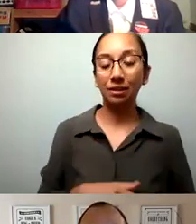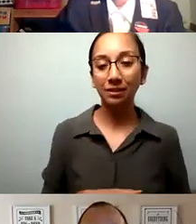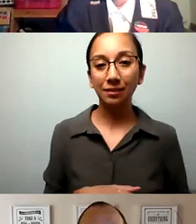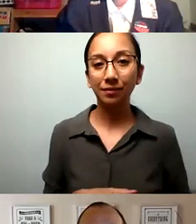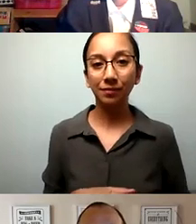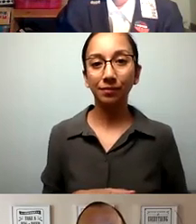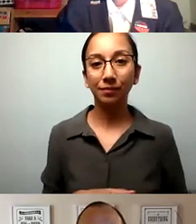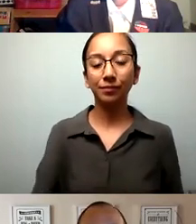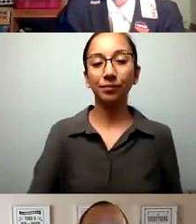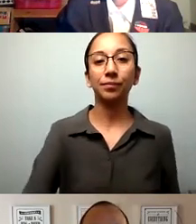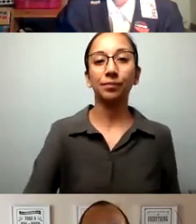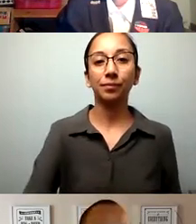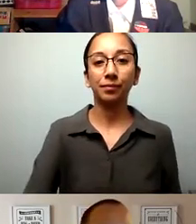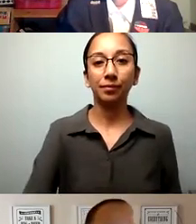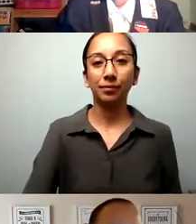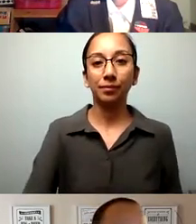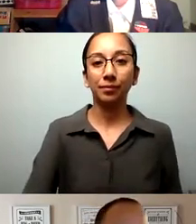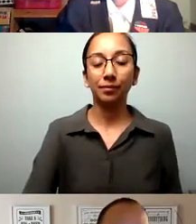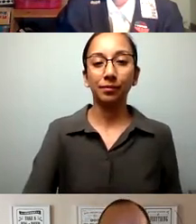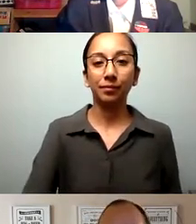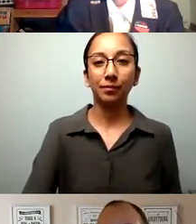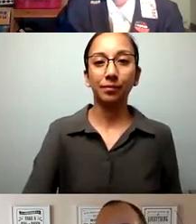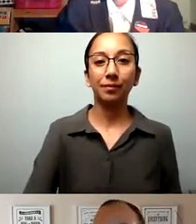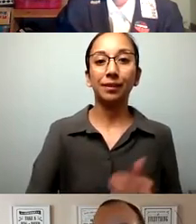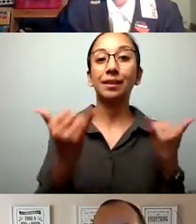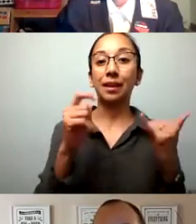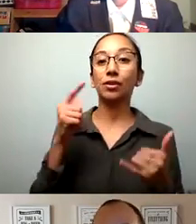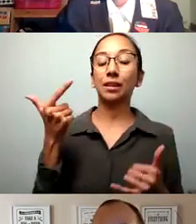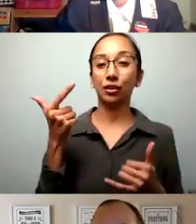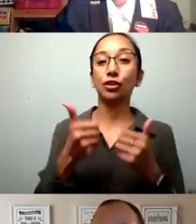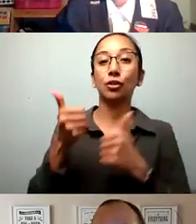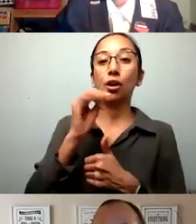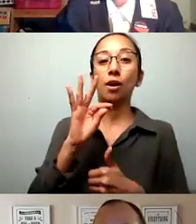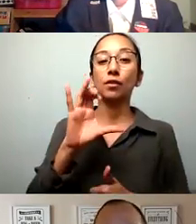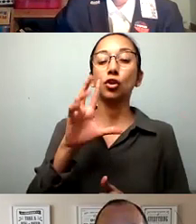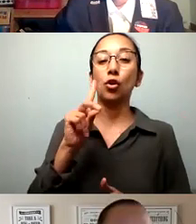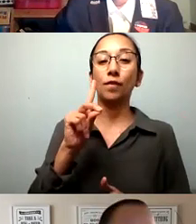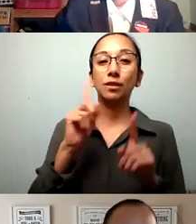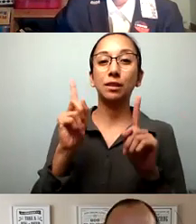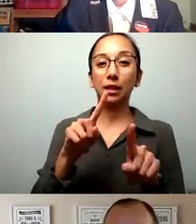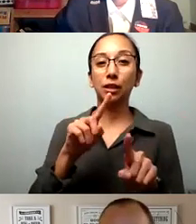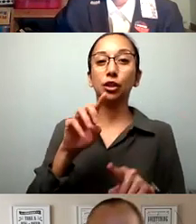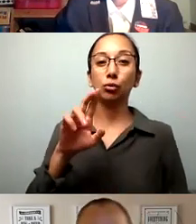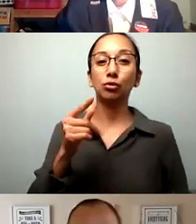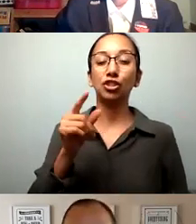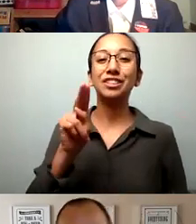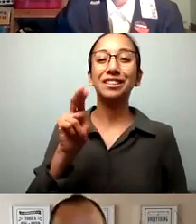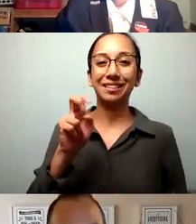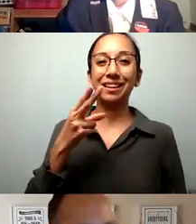slide. And here I want to hand off to our Executive Director of COVID Response, Mr. Eugene Hernandez.